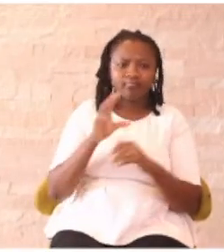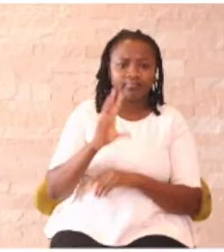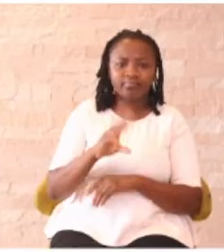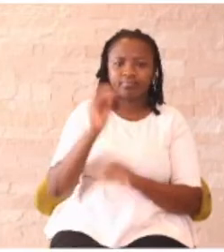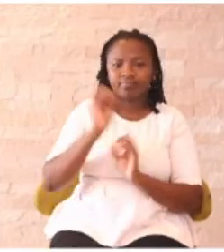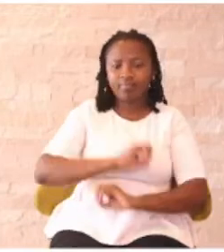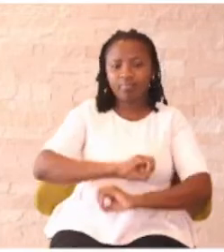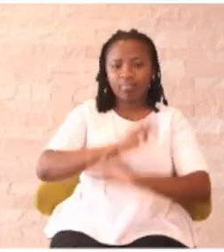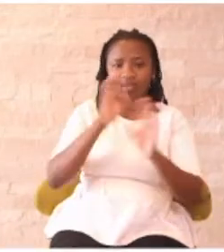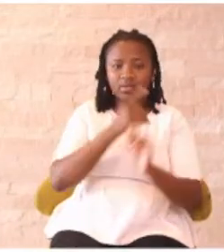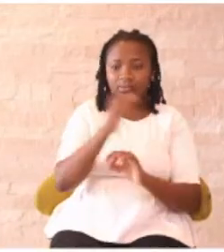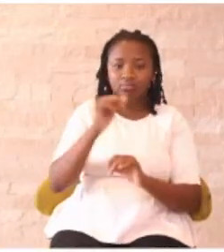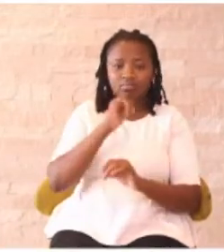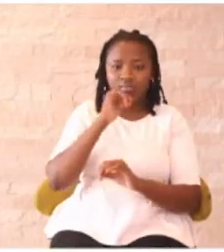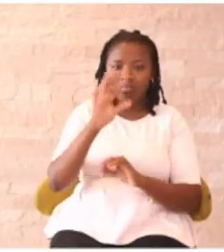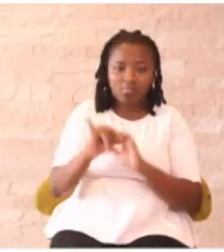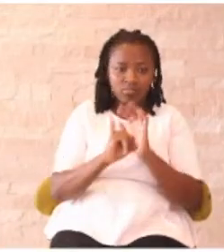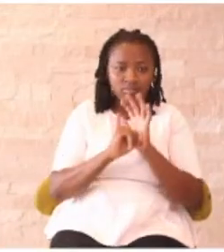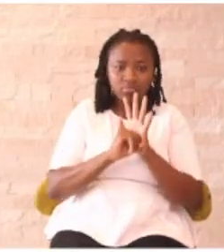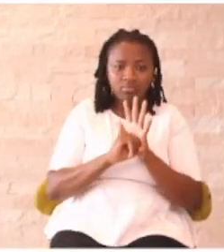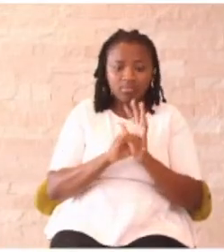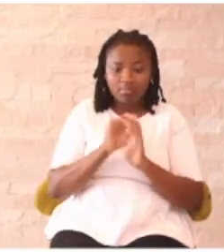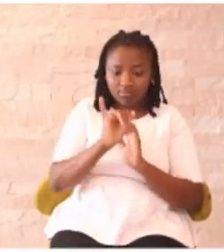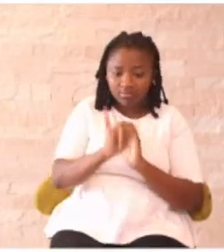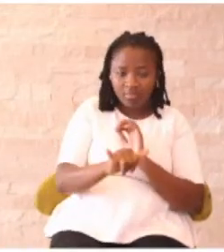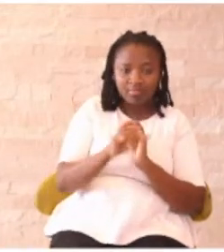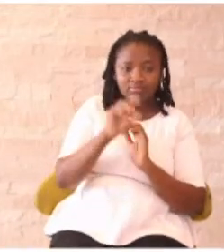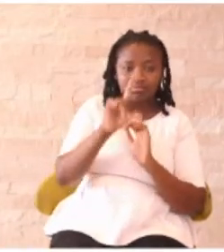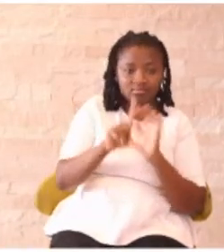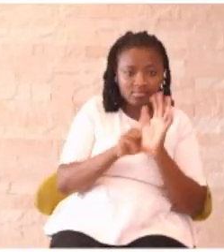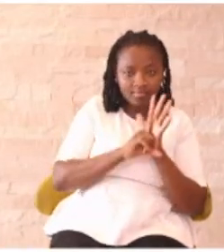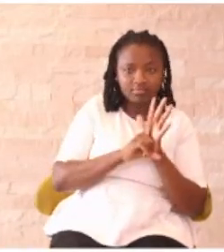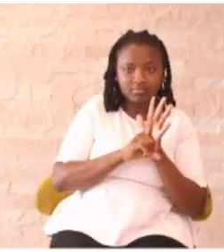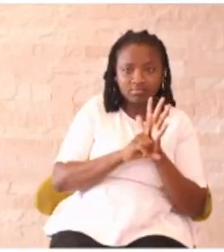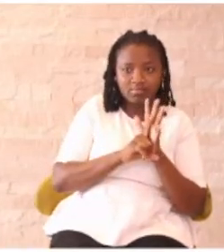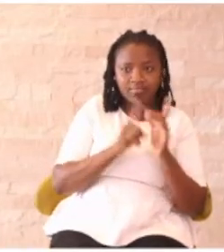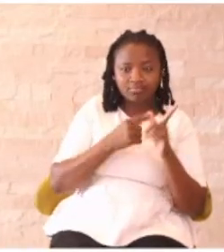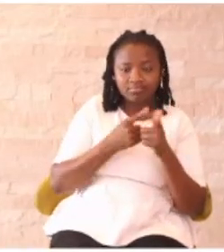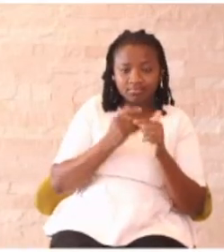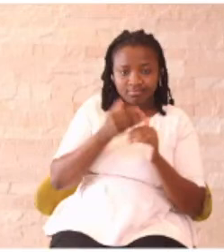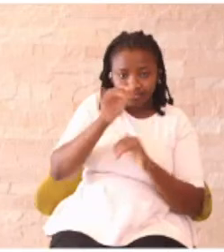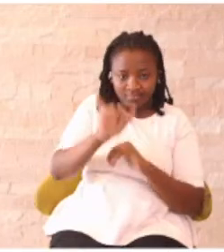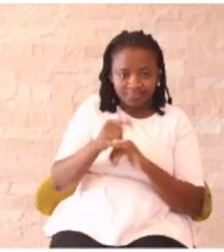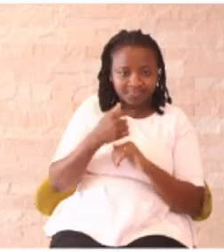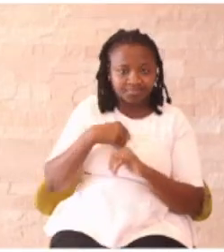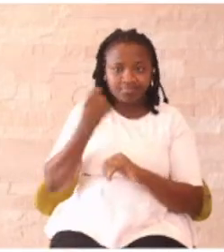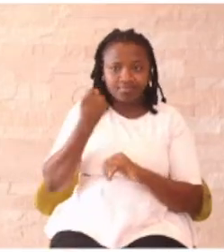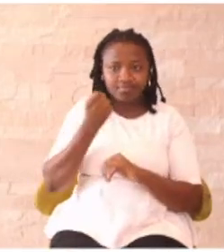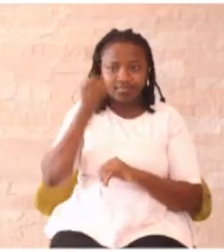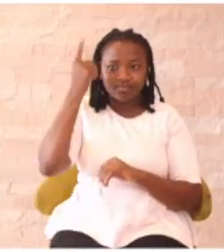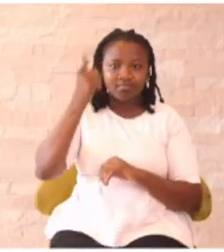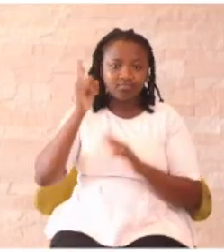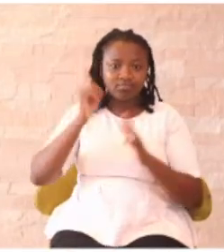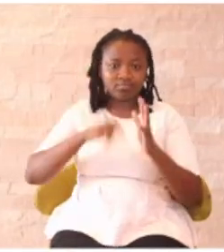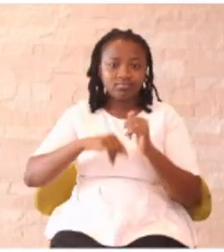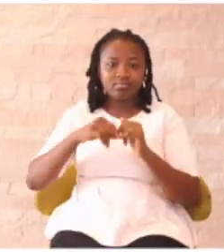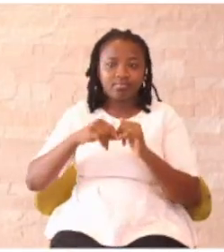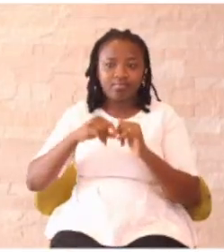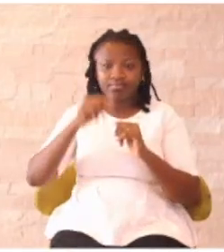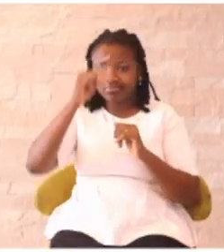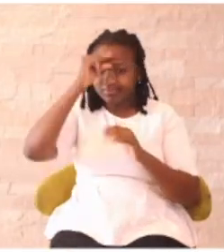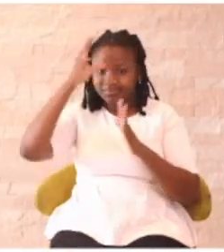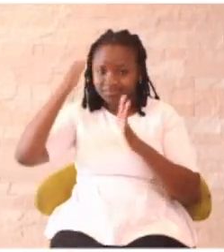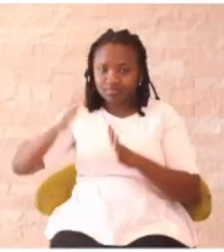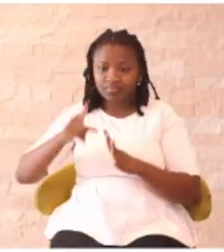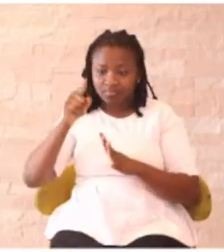don't identify it to be a law, and we then realized that it was not assented by the governor.